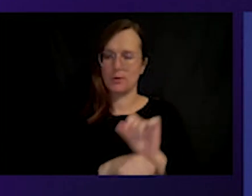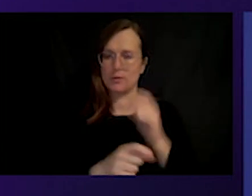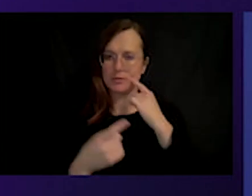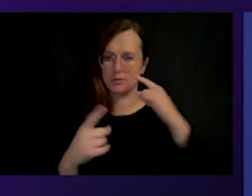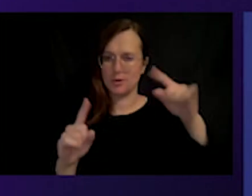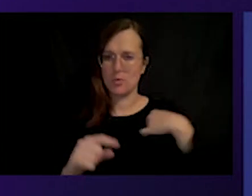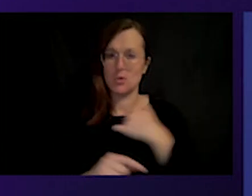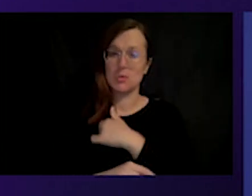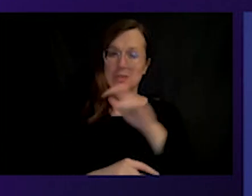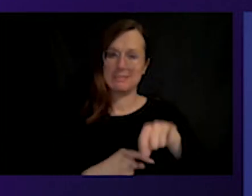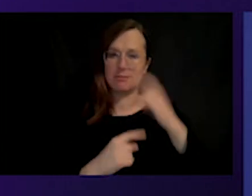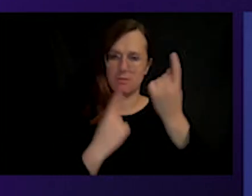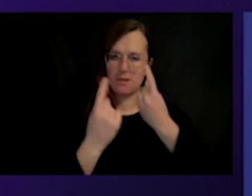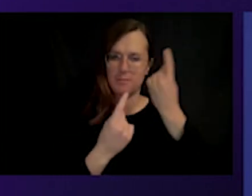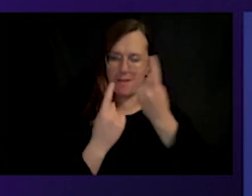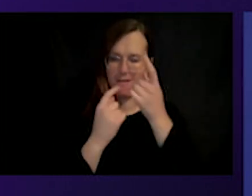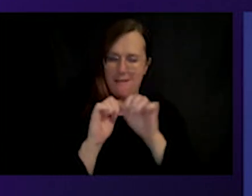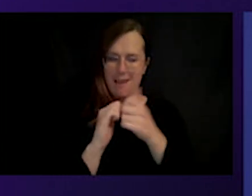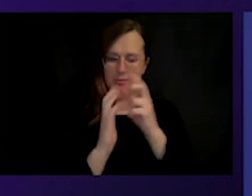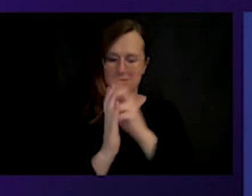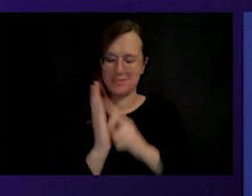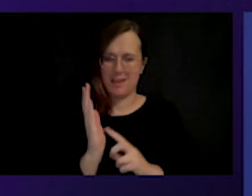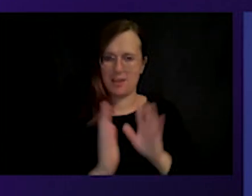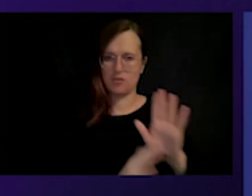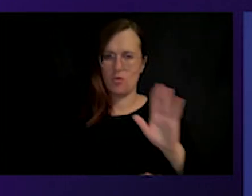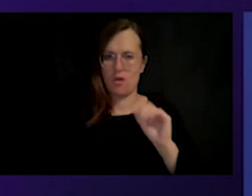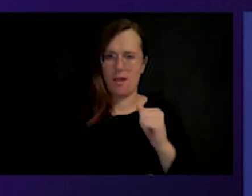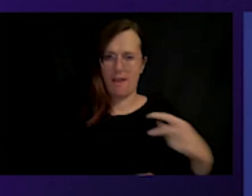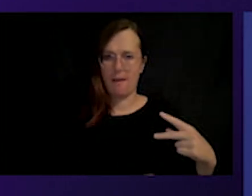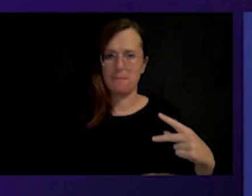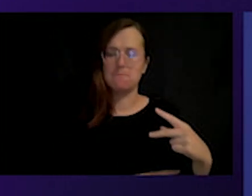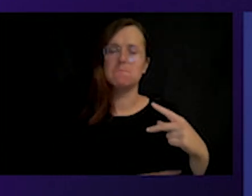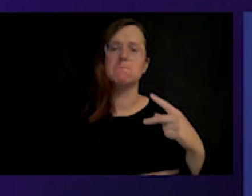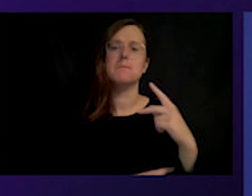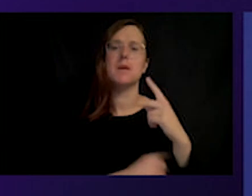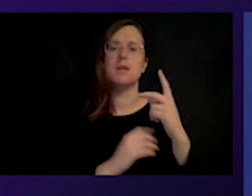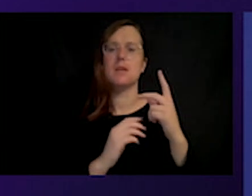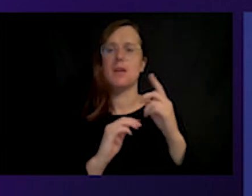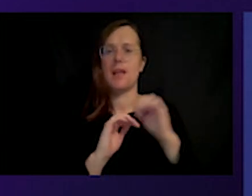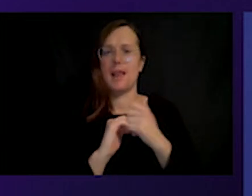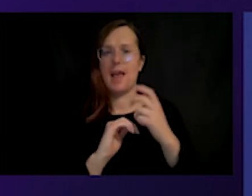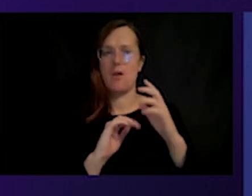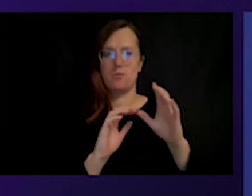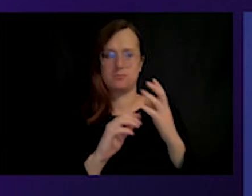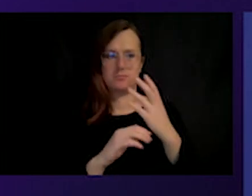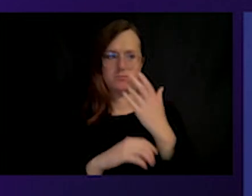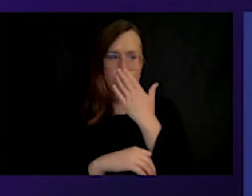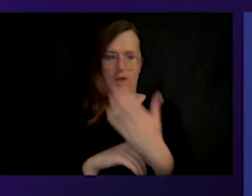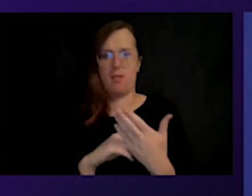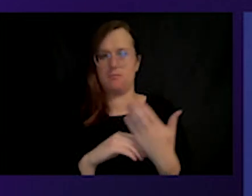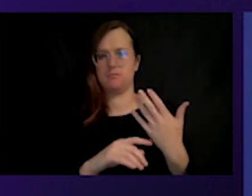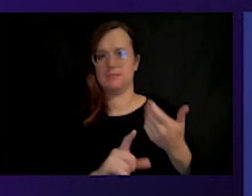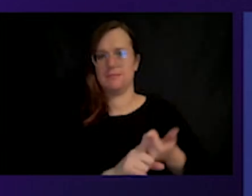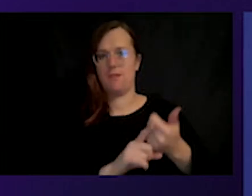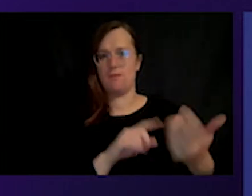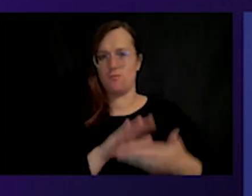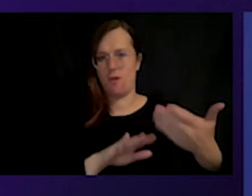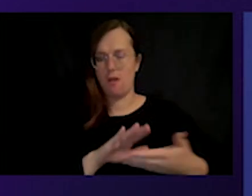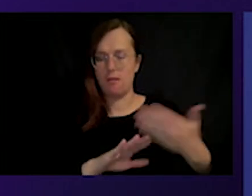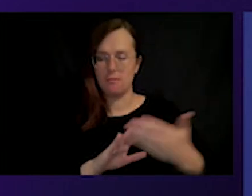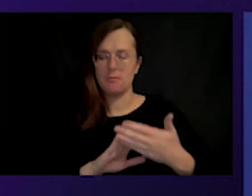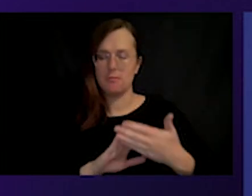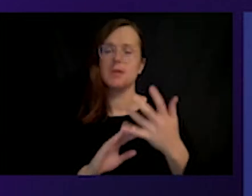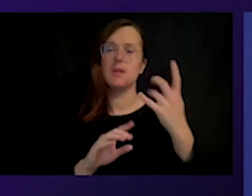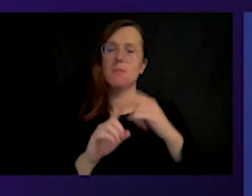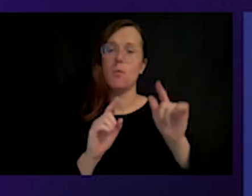about how you can design your algorithm to better use of the hardware itself. And recently we have to work with customer in